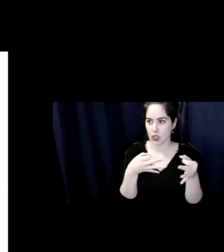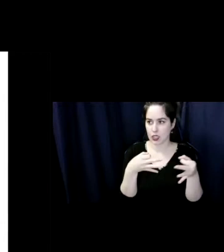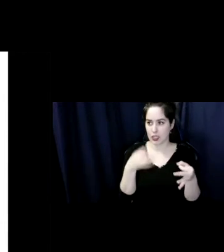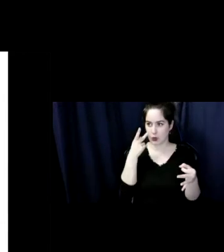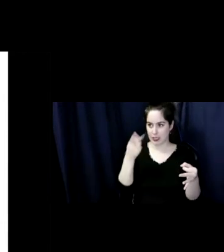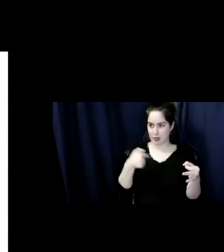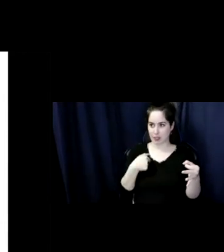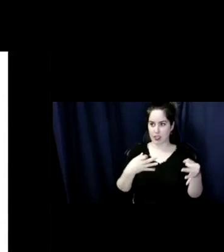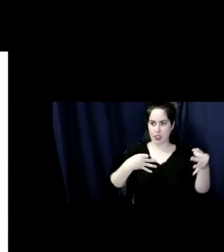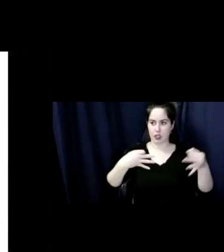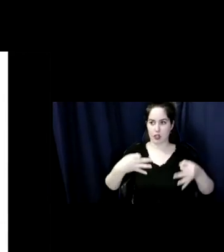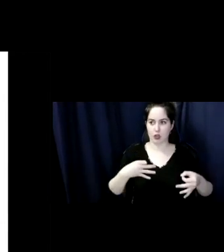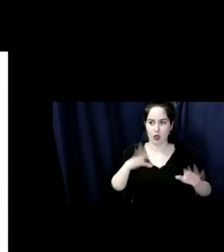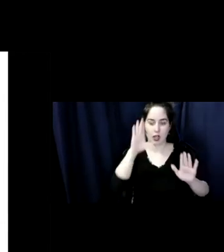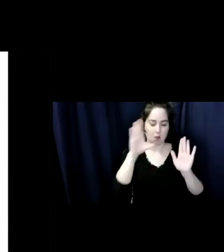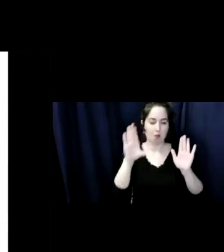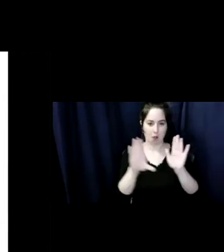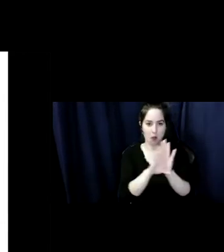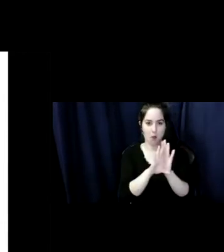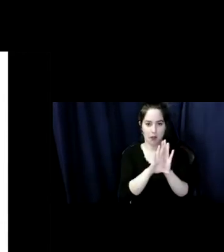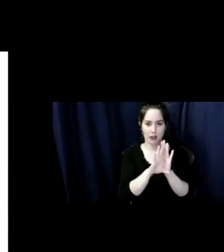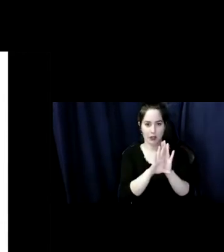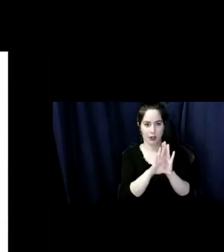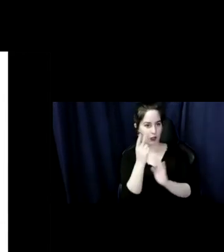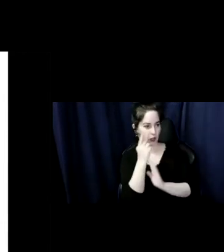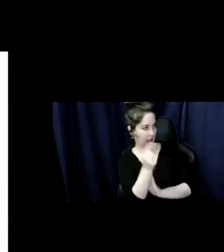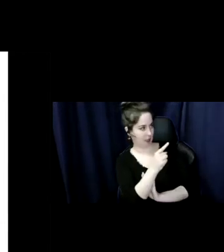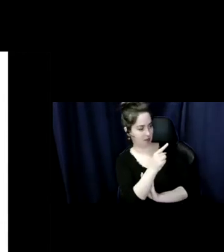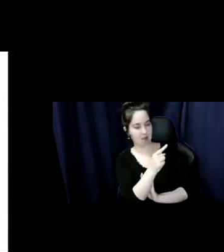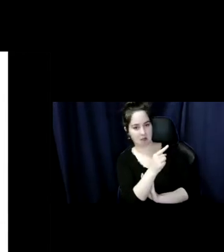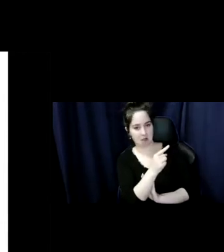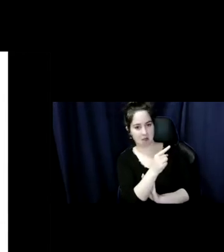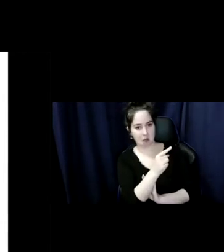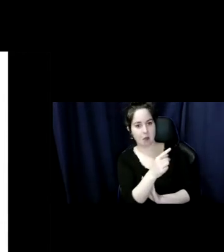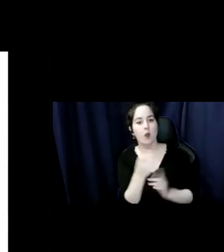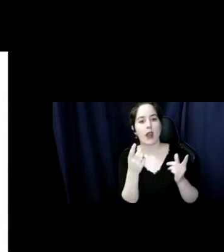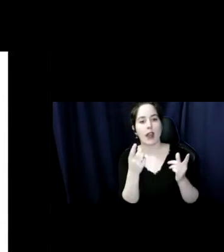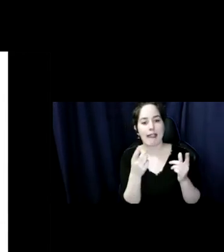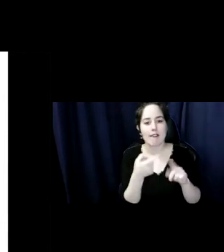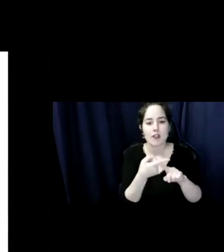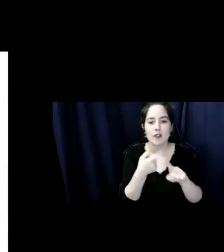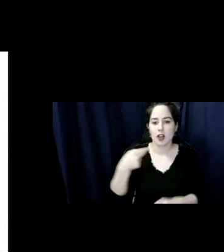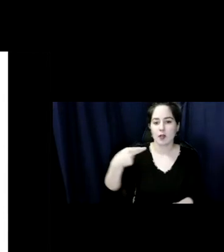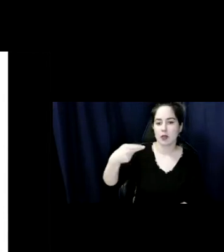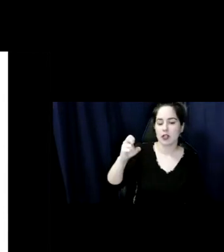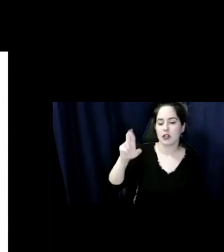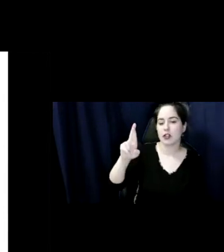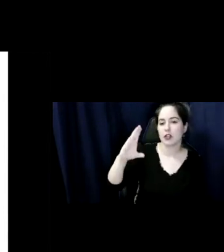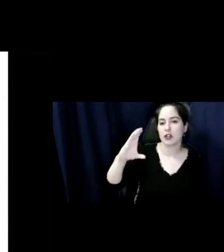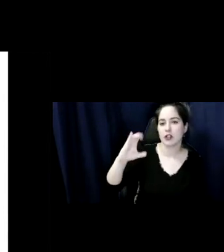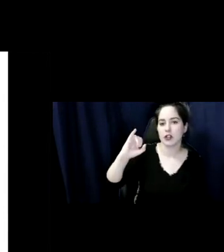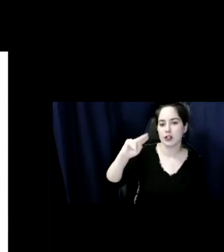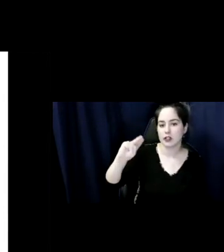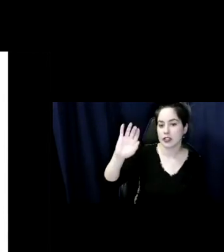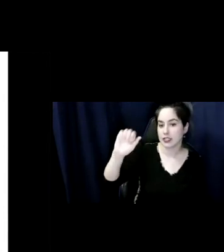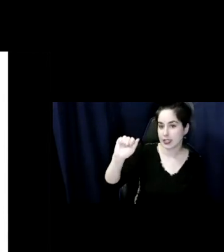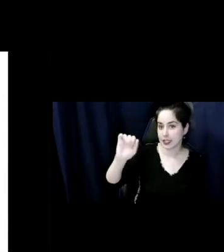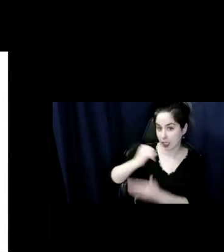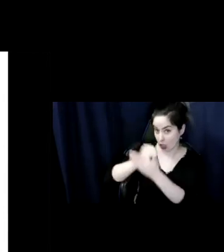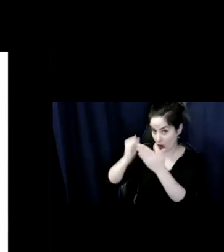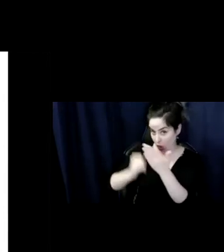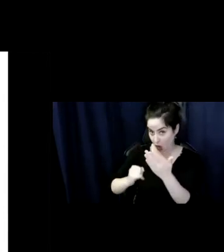image from a company called Hercynia Arts, who does this amazing aerial and circus and theater